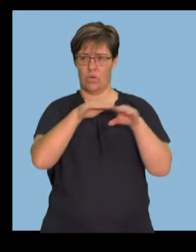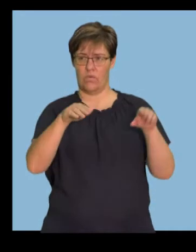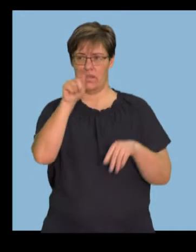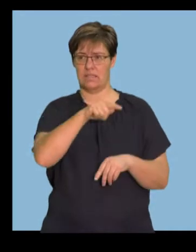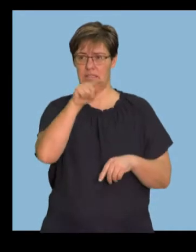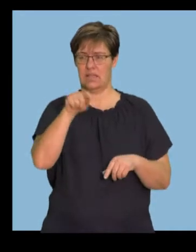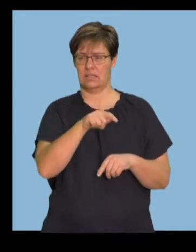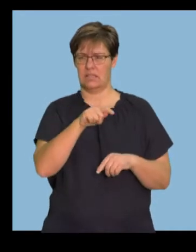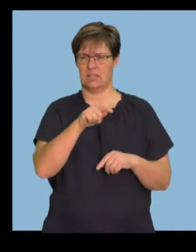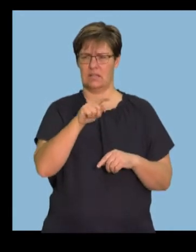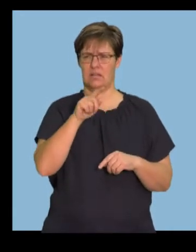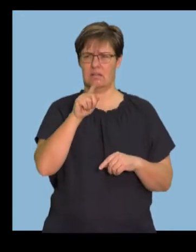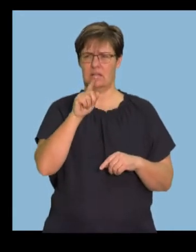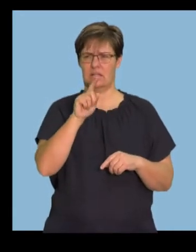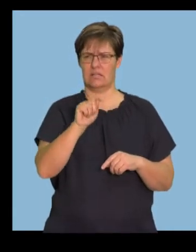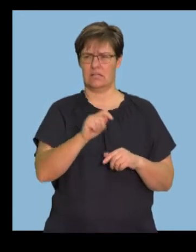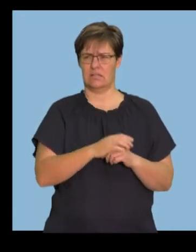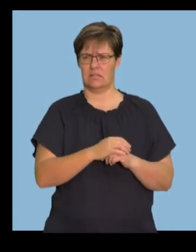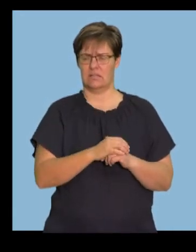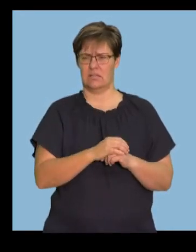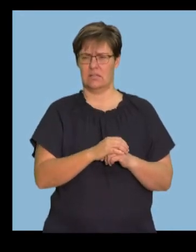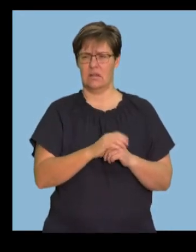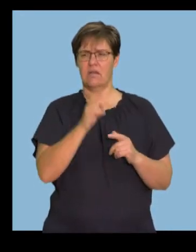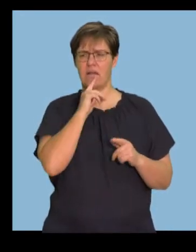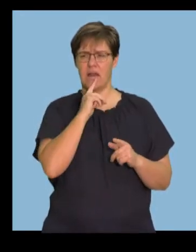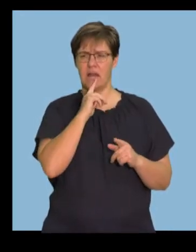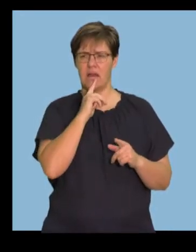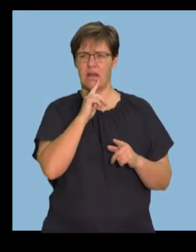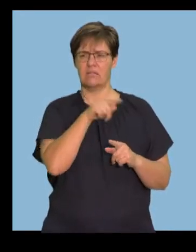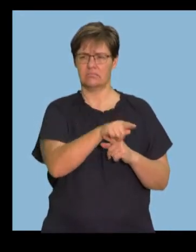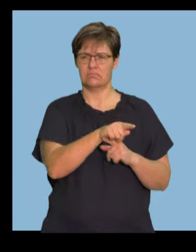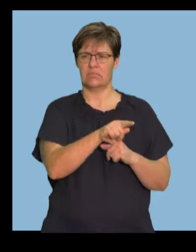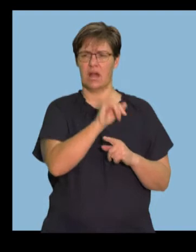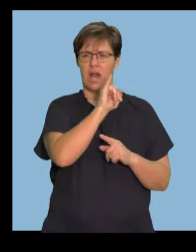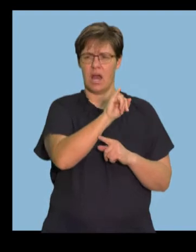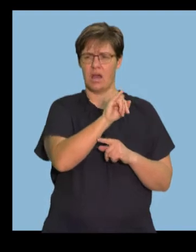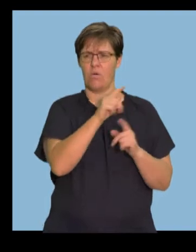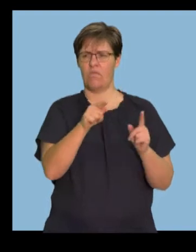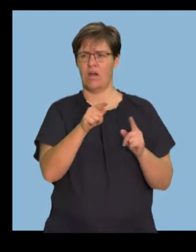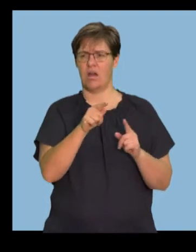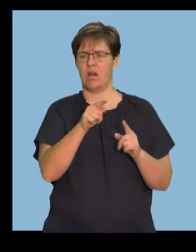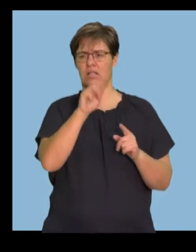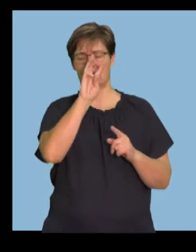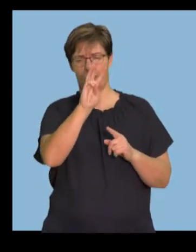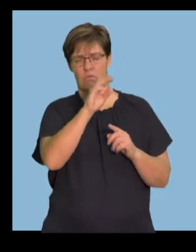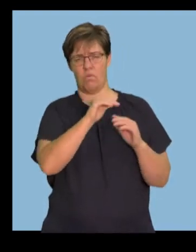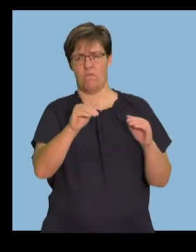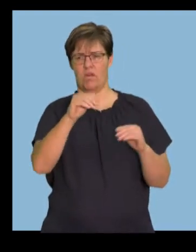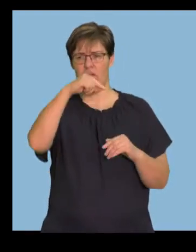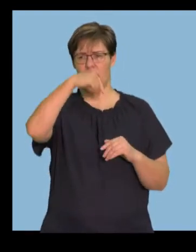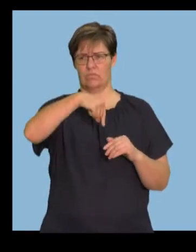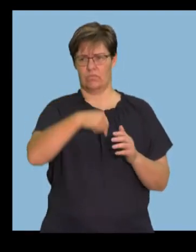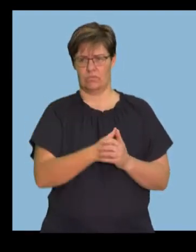voltage is actually about W, which is energy per coulomb of charge, okay? We know also that